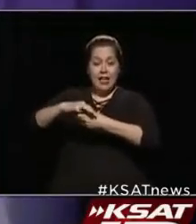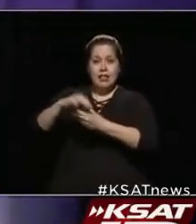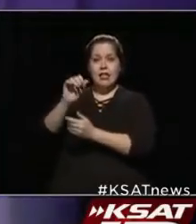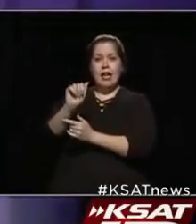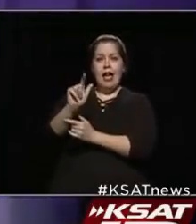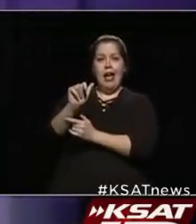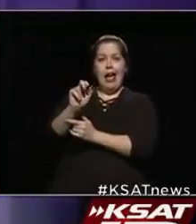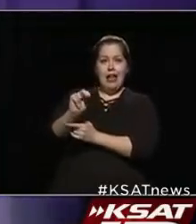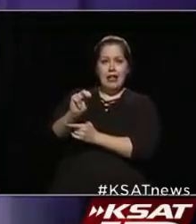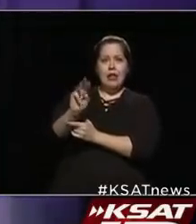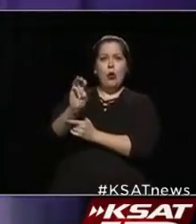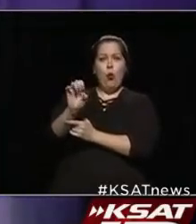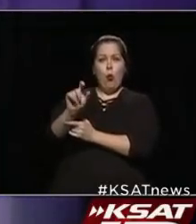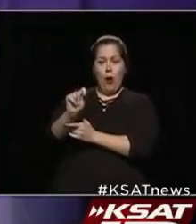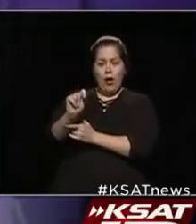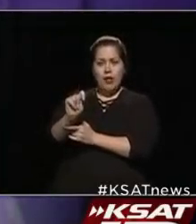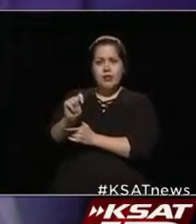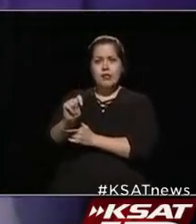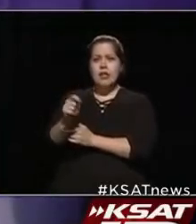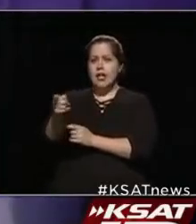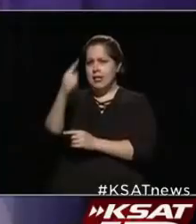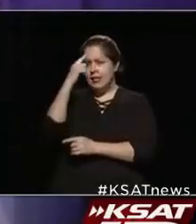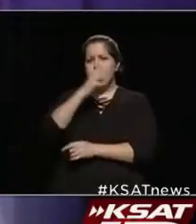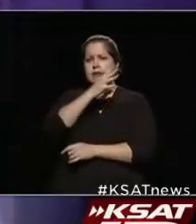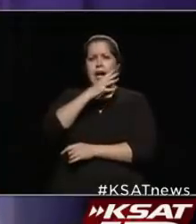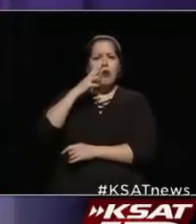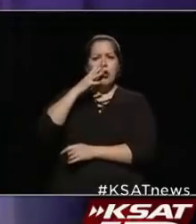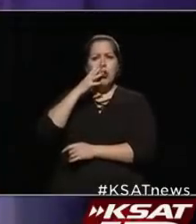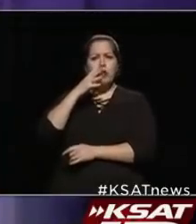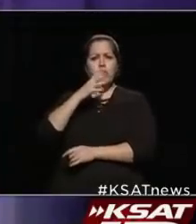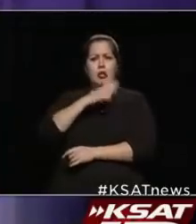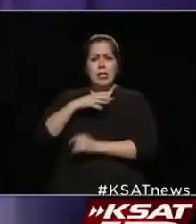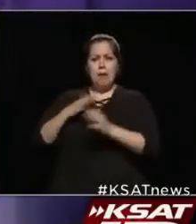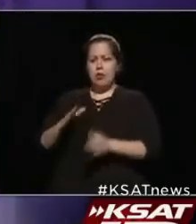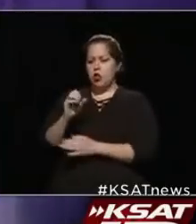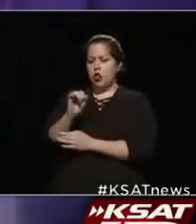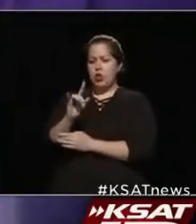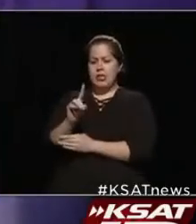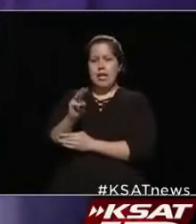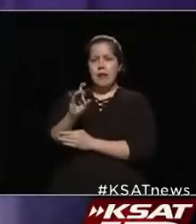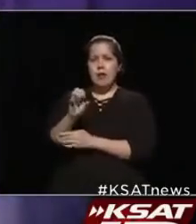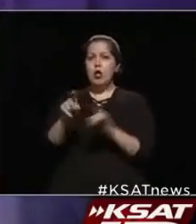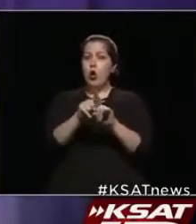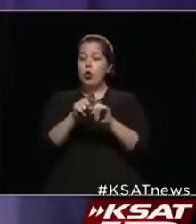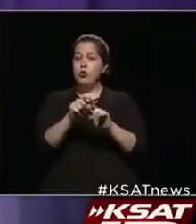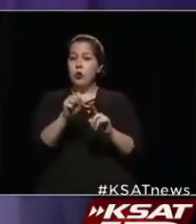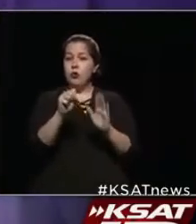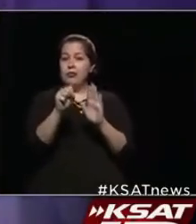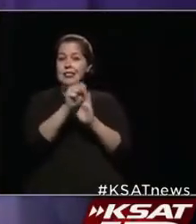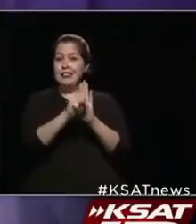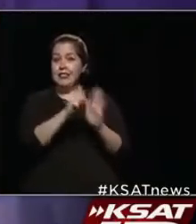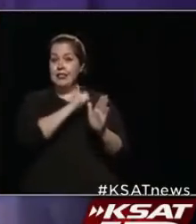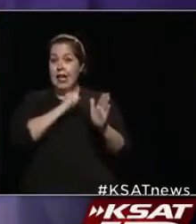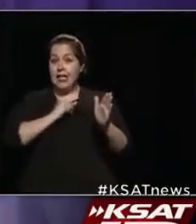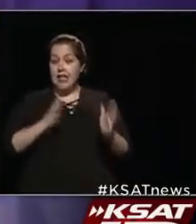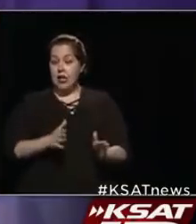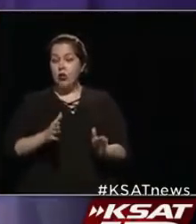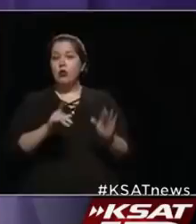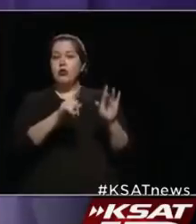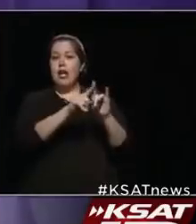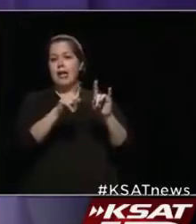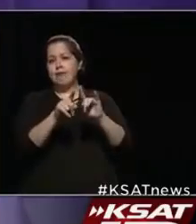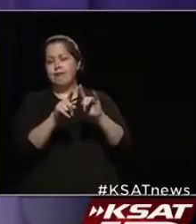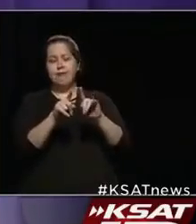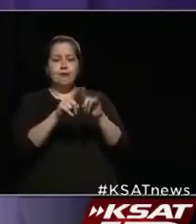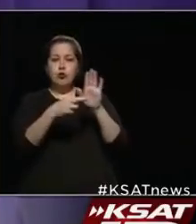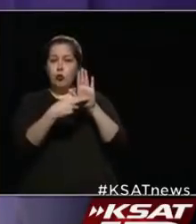Alan West and the agriculture commissioner, Sid Miller, along with some state senators and representatives,